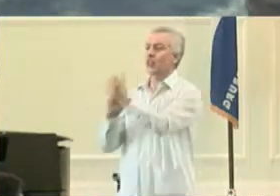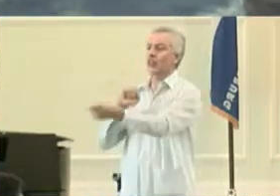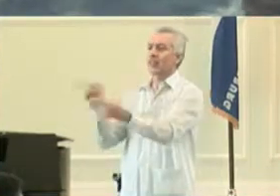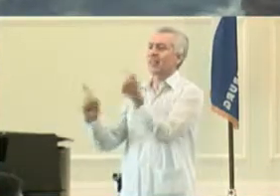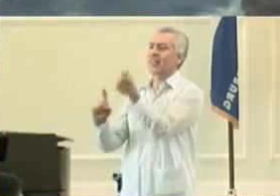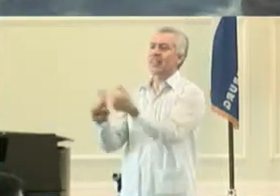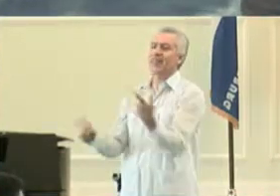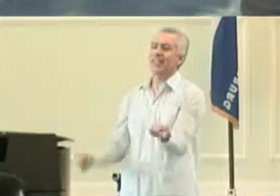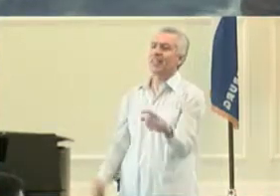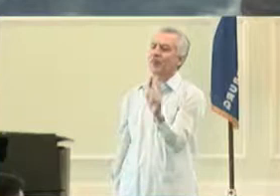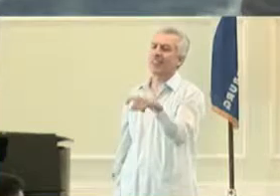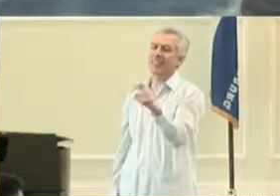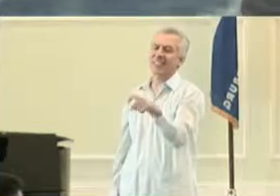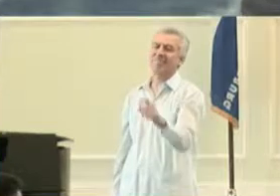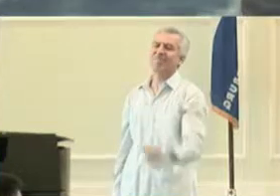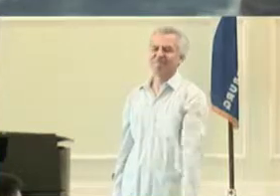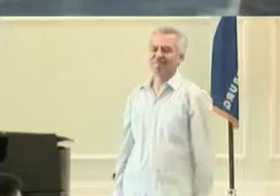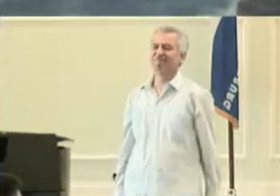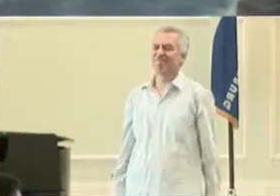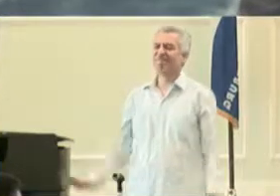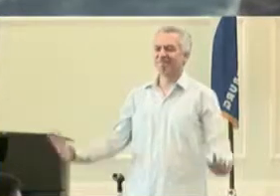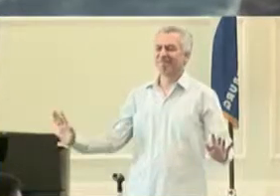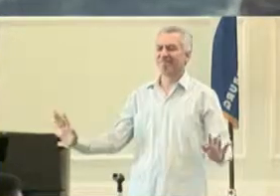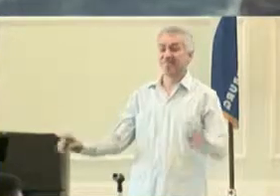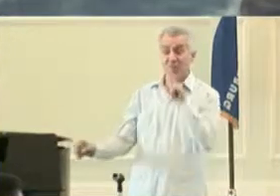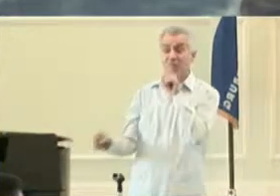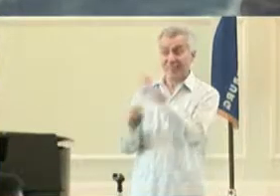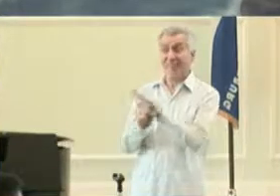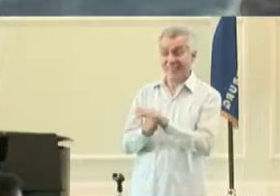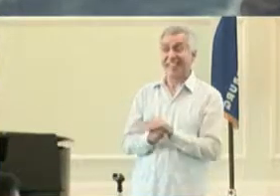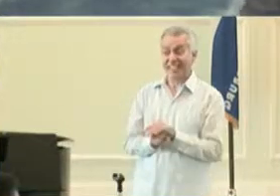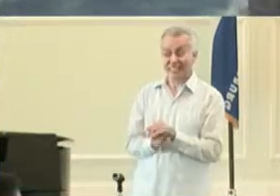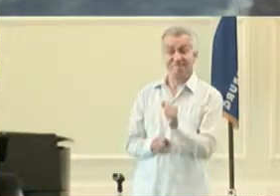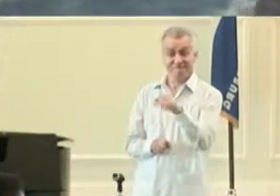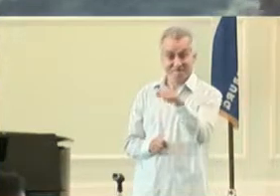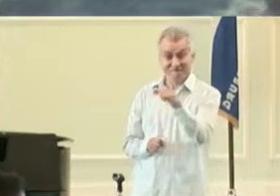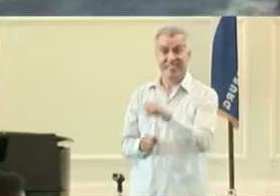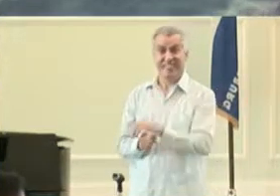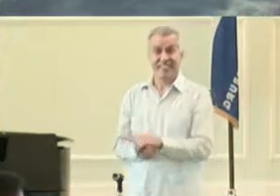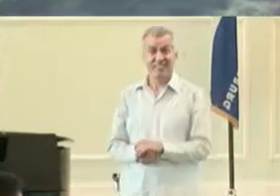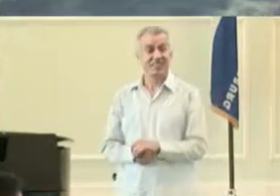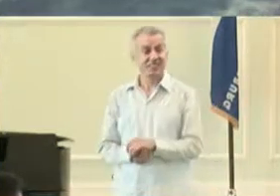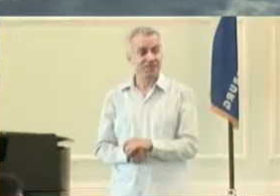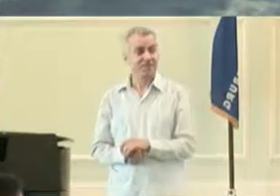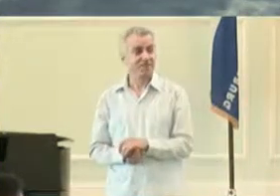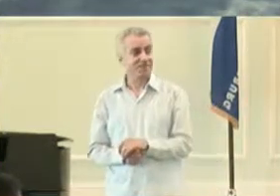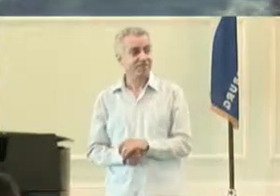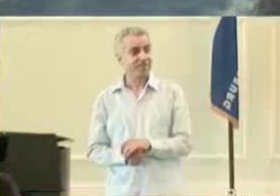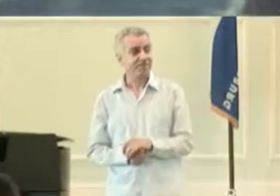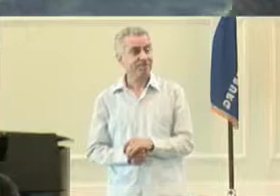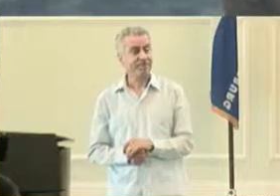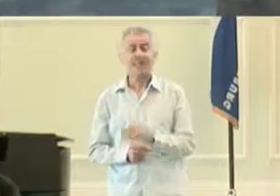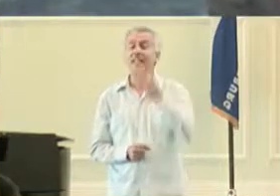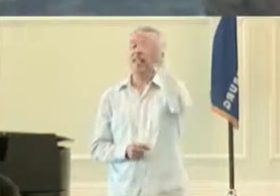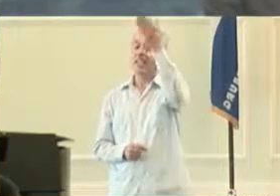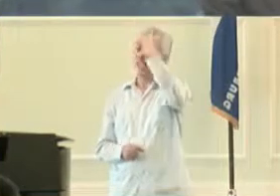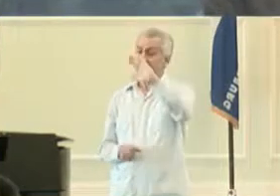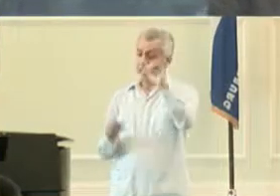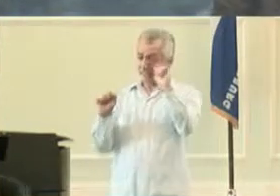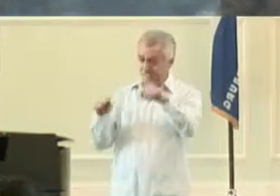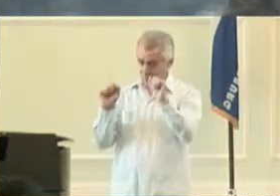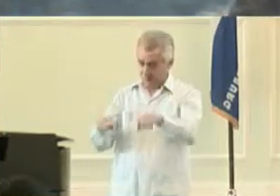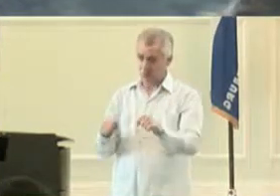everything that we need. Do you believe that? Do you believe that God is able to